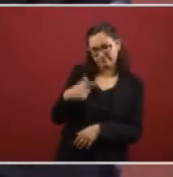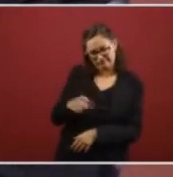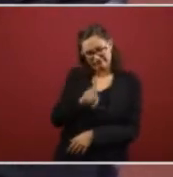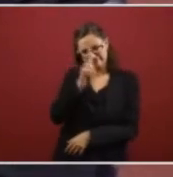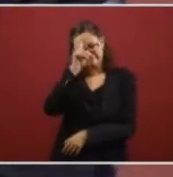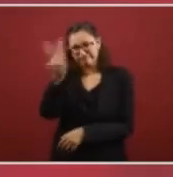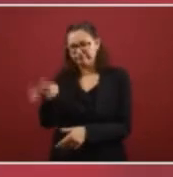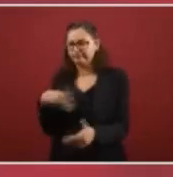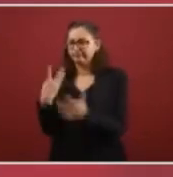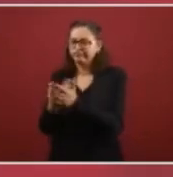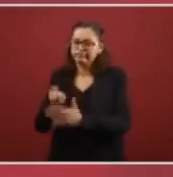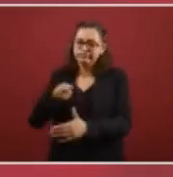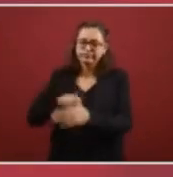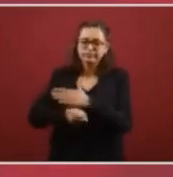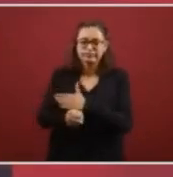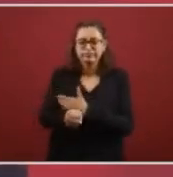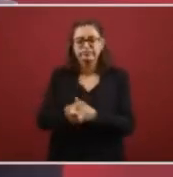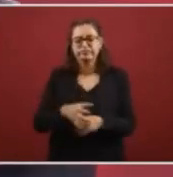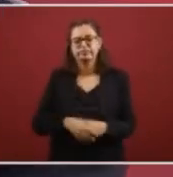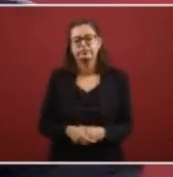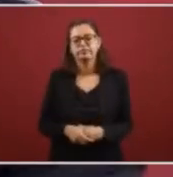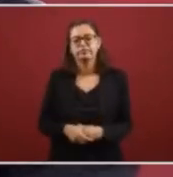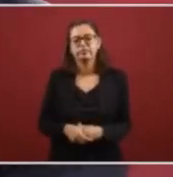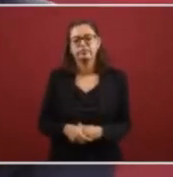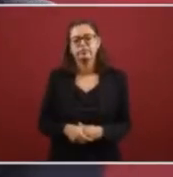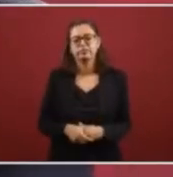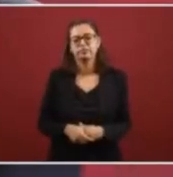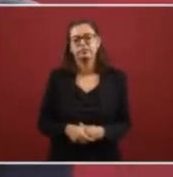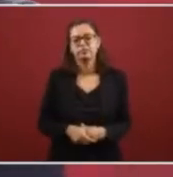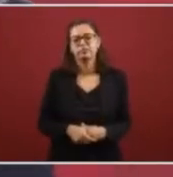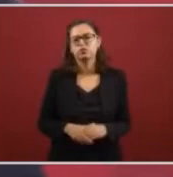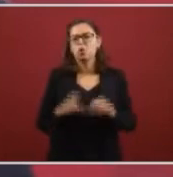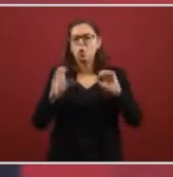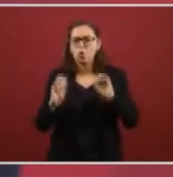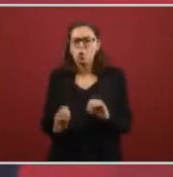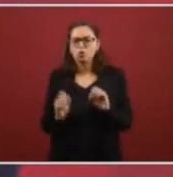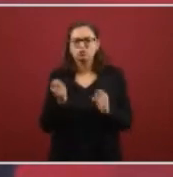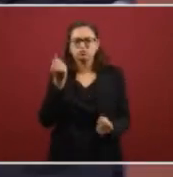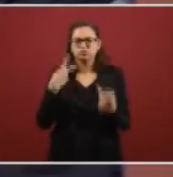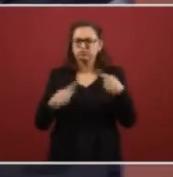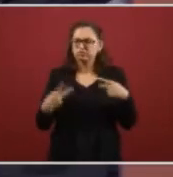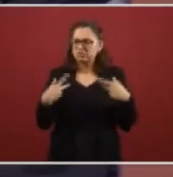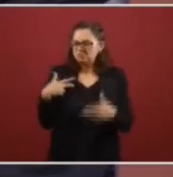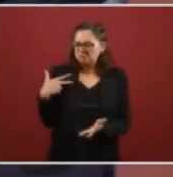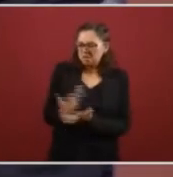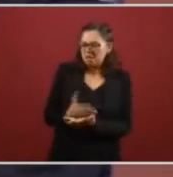the adversaries and the opposers, not those that fell from grace,